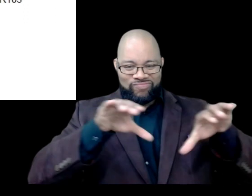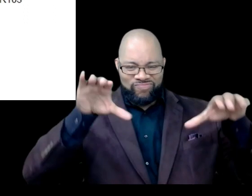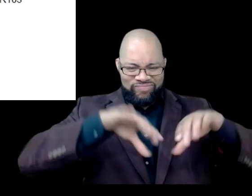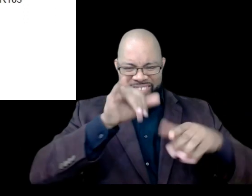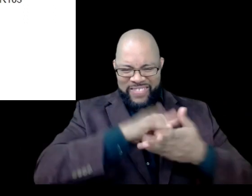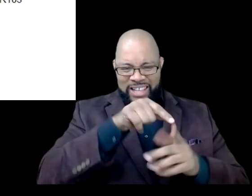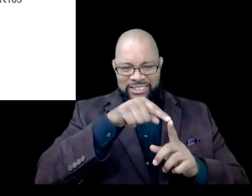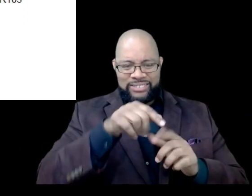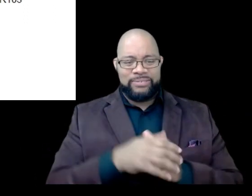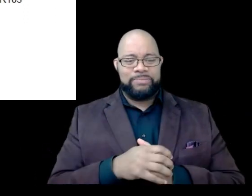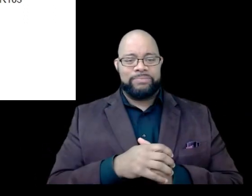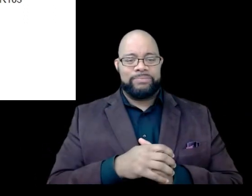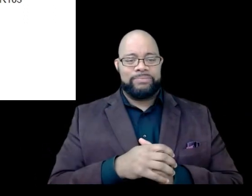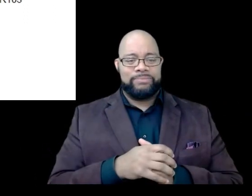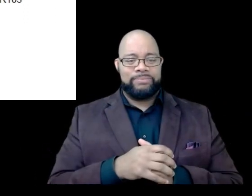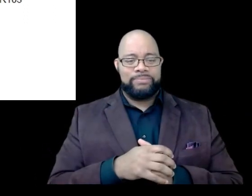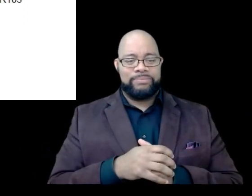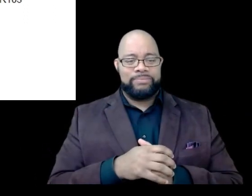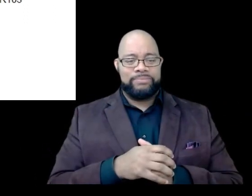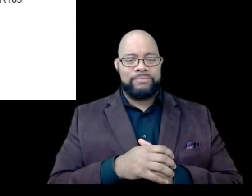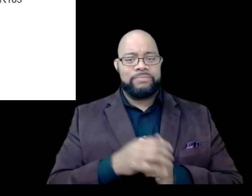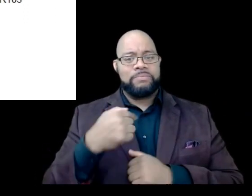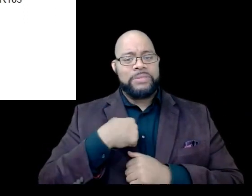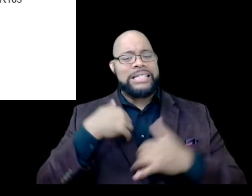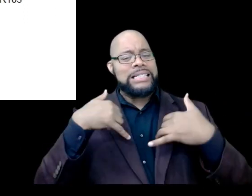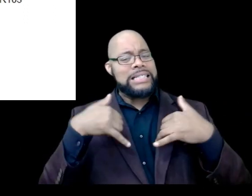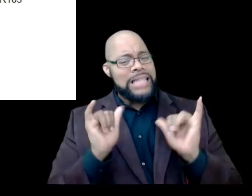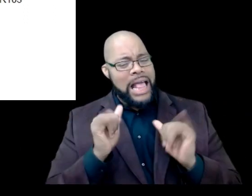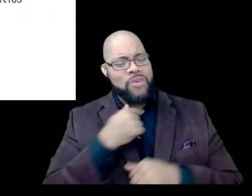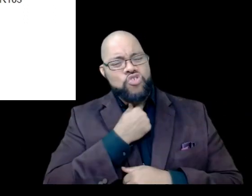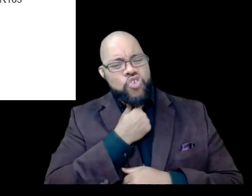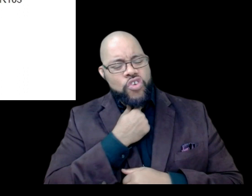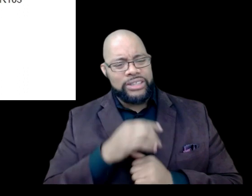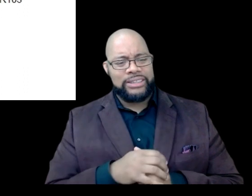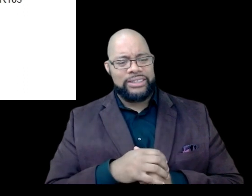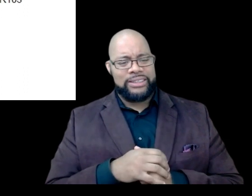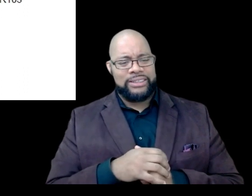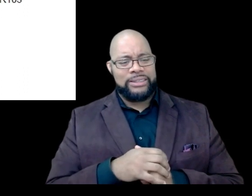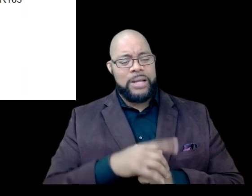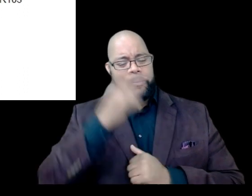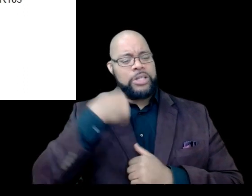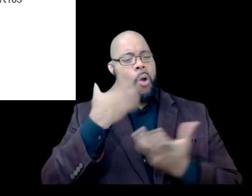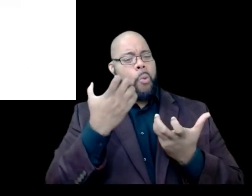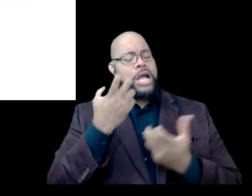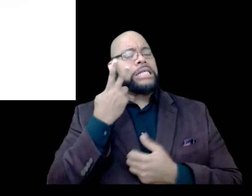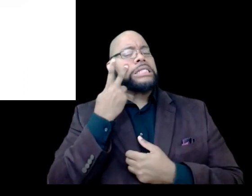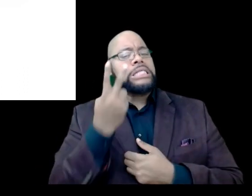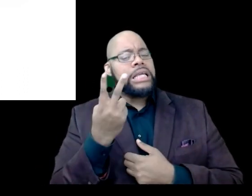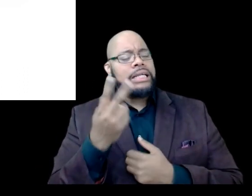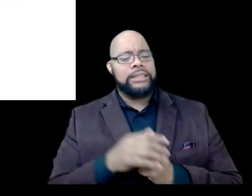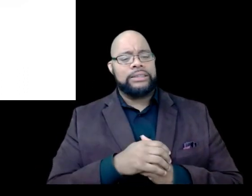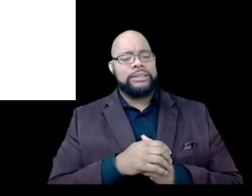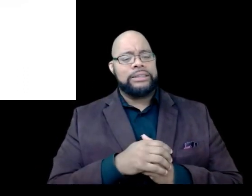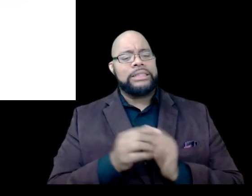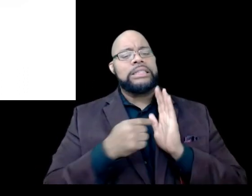urchin, Echinometra lacenta. But I was still curious because I